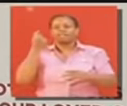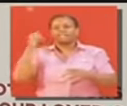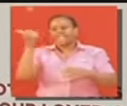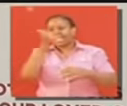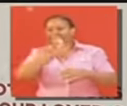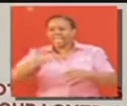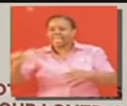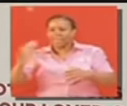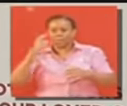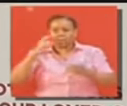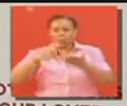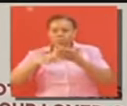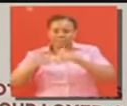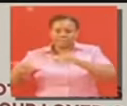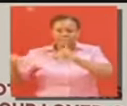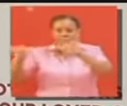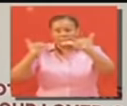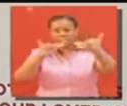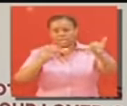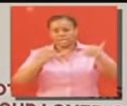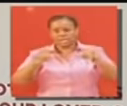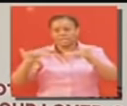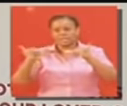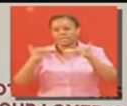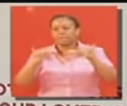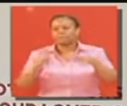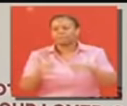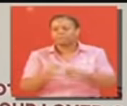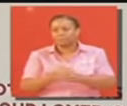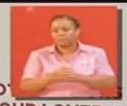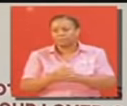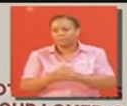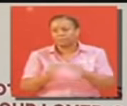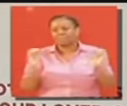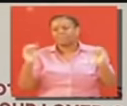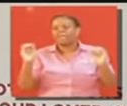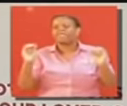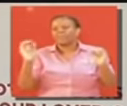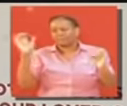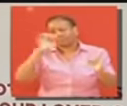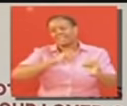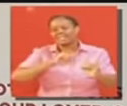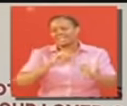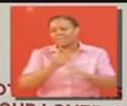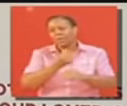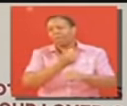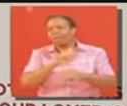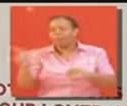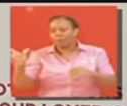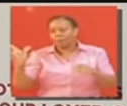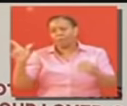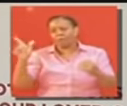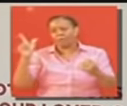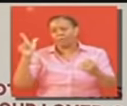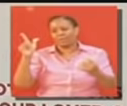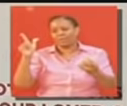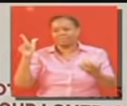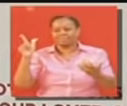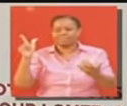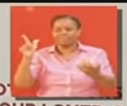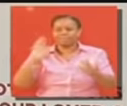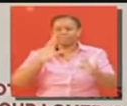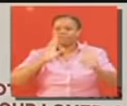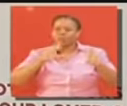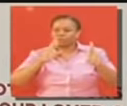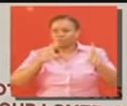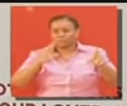to give the full numbers. So there are no missing cases. The cases have been reported. The epicurve then shows you a pattern. It gives you a better